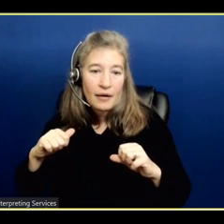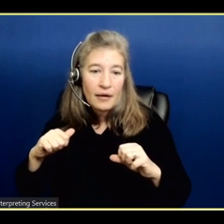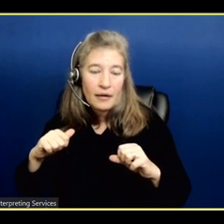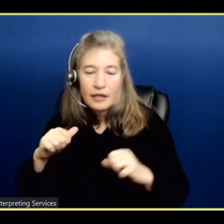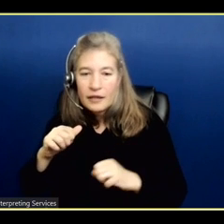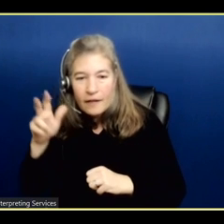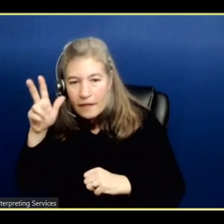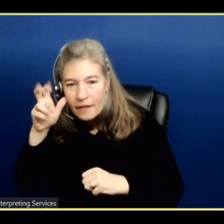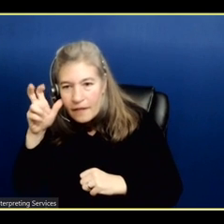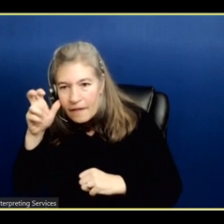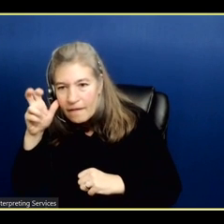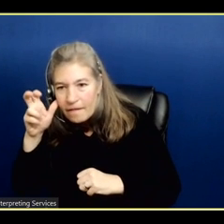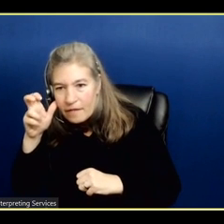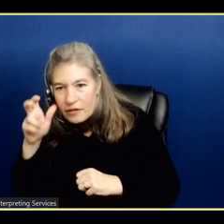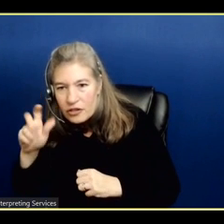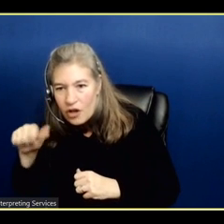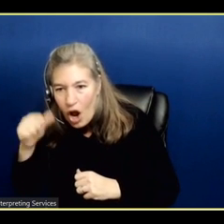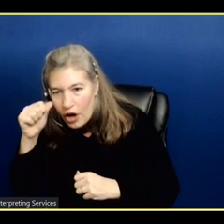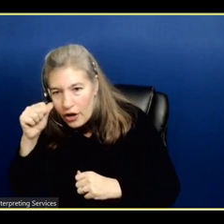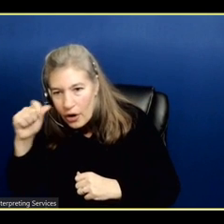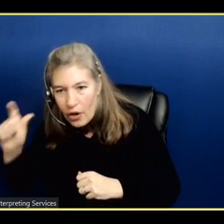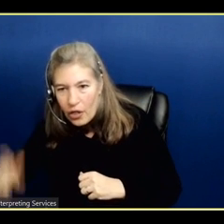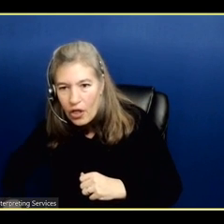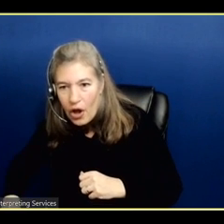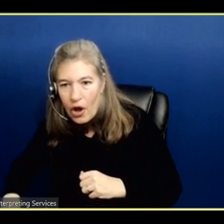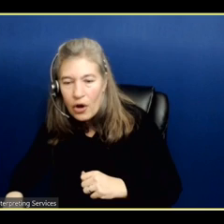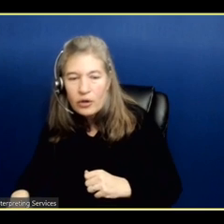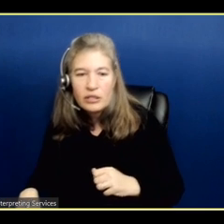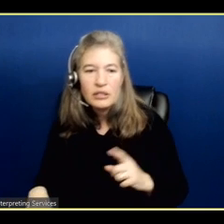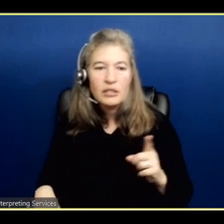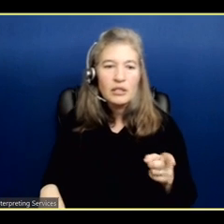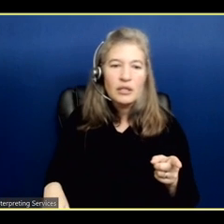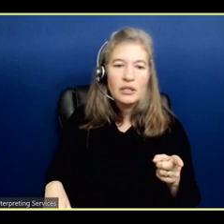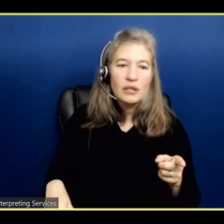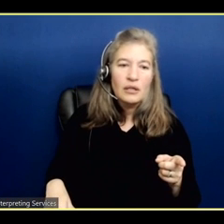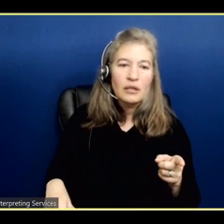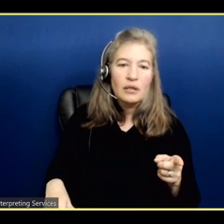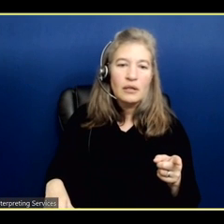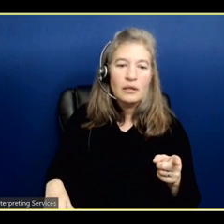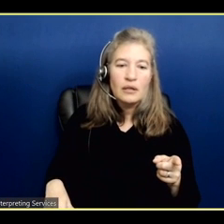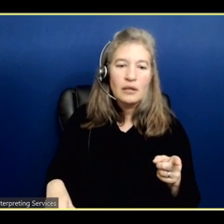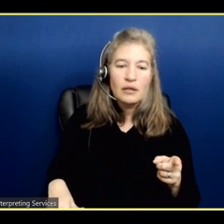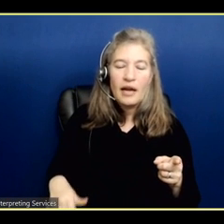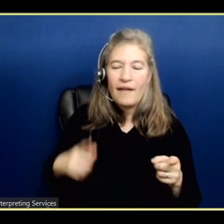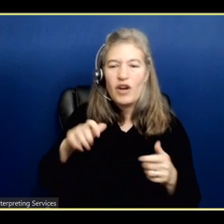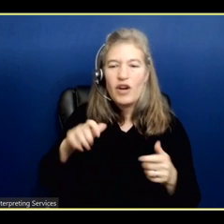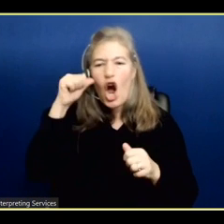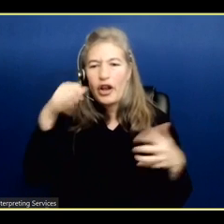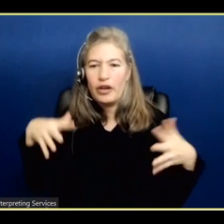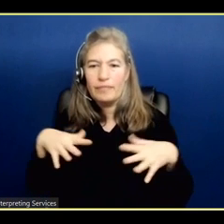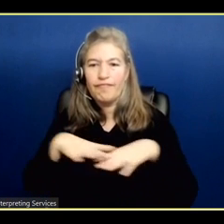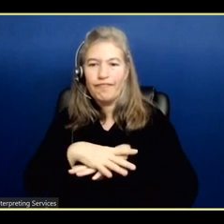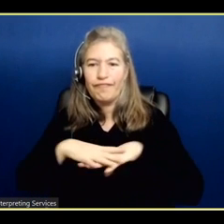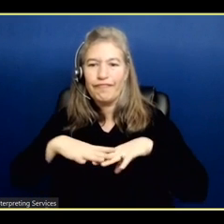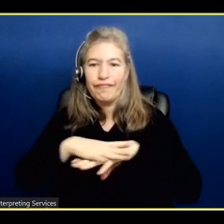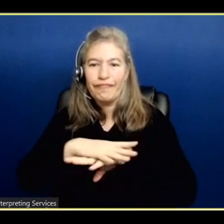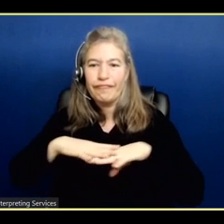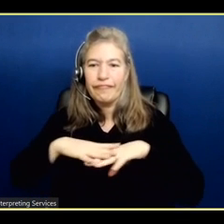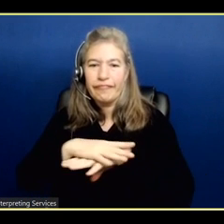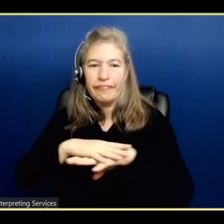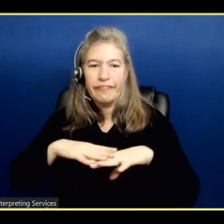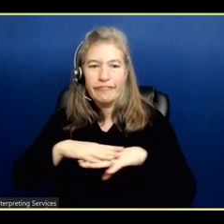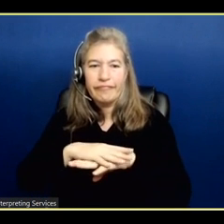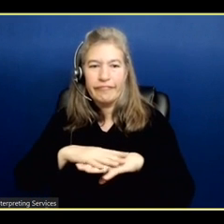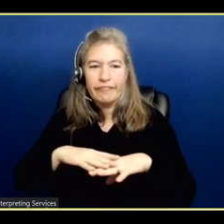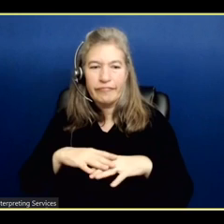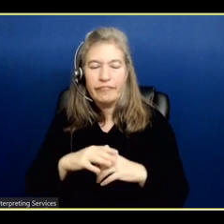can continue to respond to the needs of our grantees during this unprecedented crisis. So thank